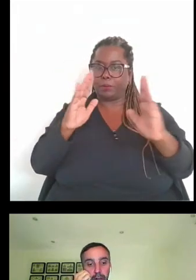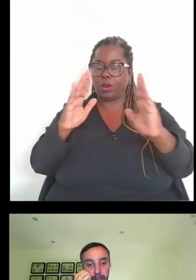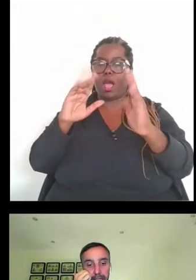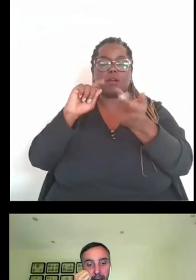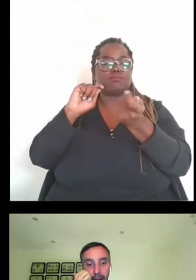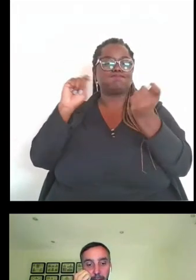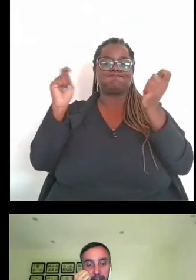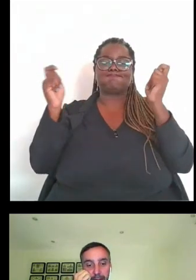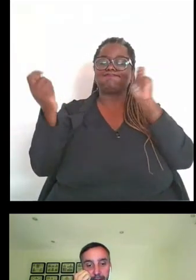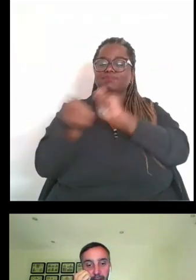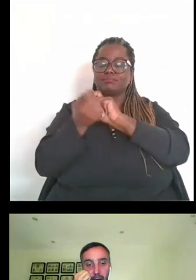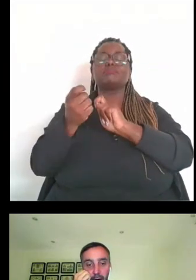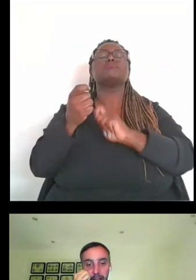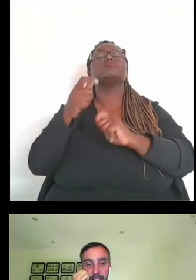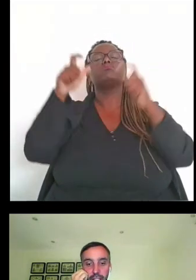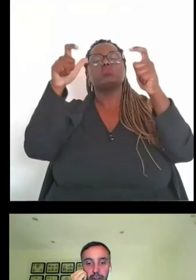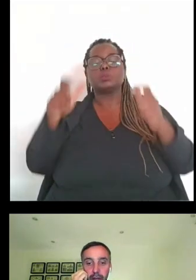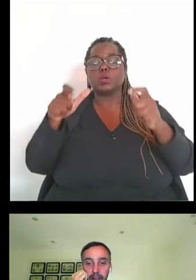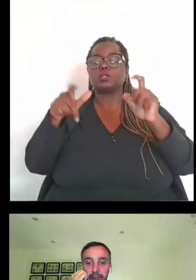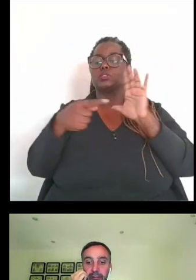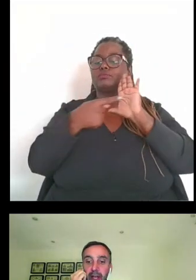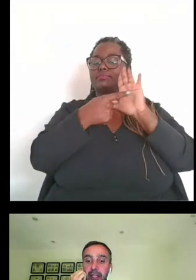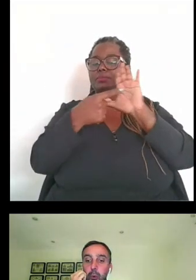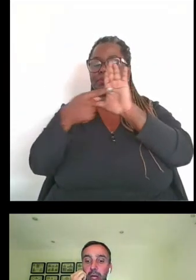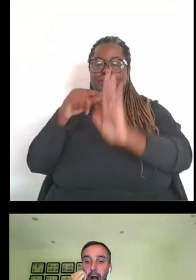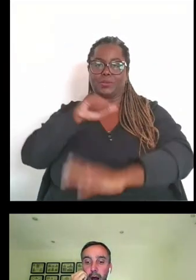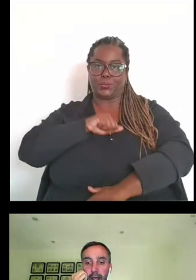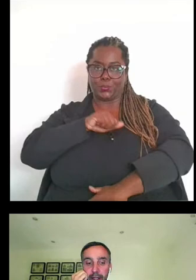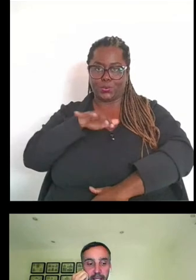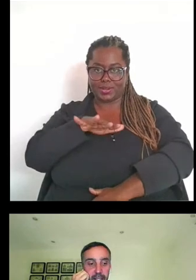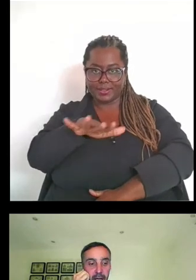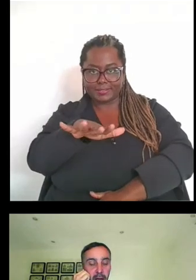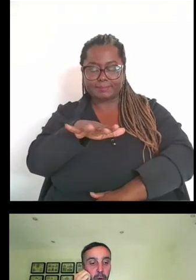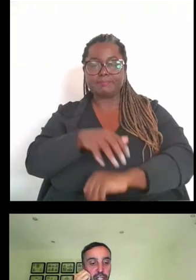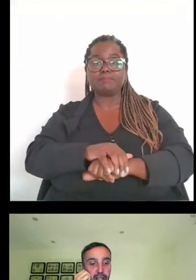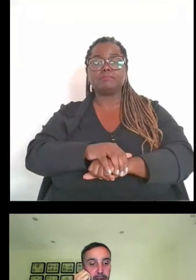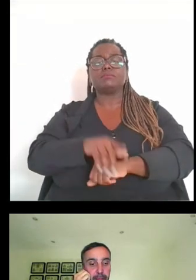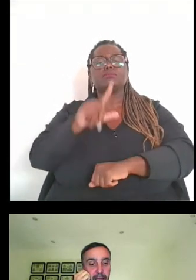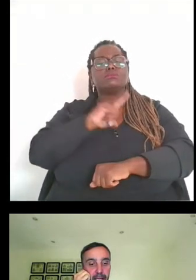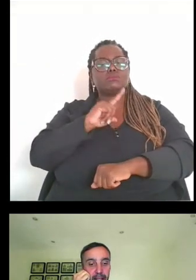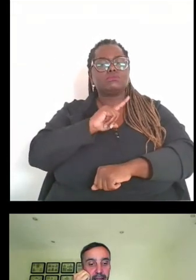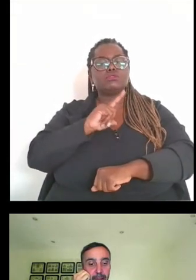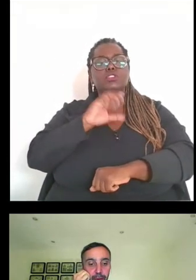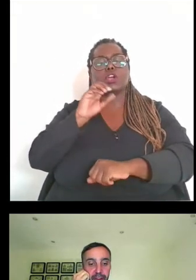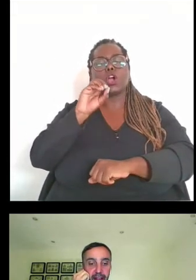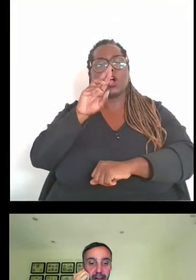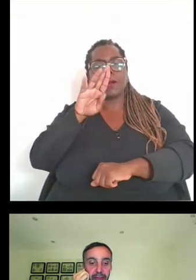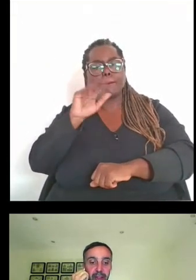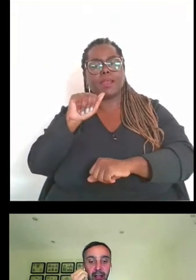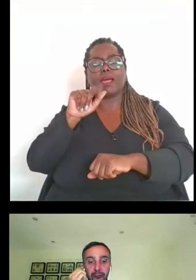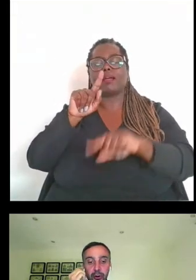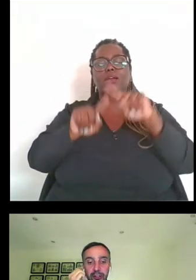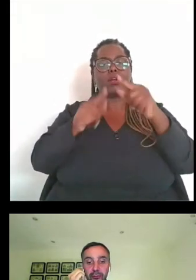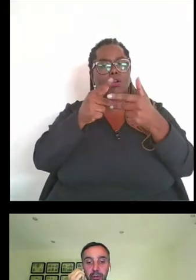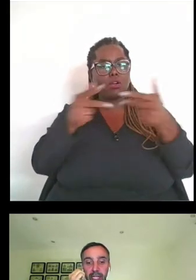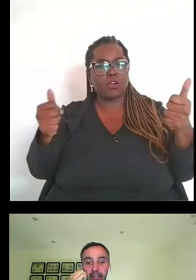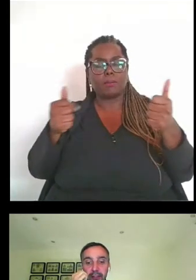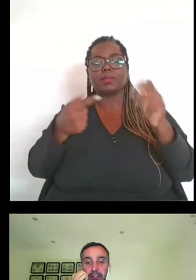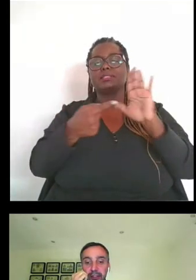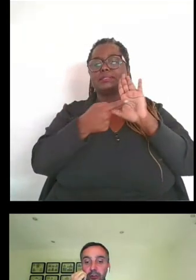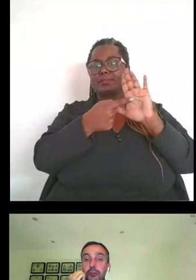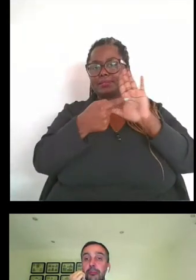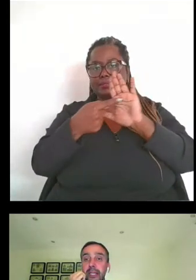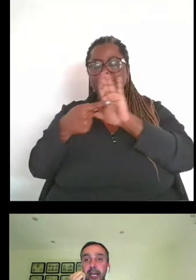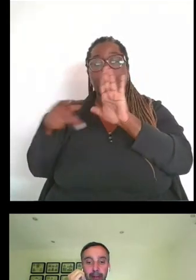were works by the anonymous architecture Collective the queer architect which has been making a name for itself for